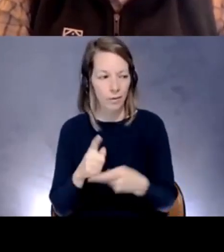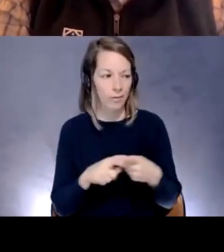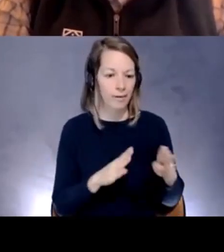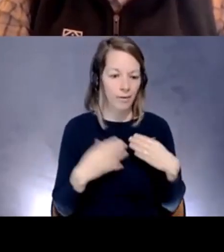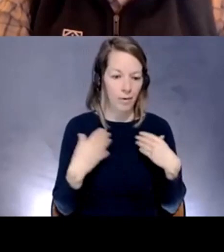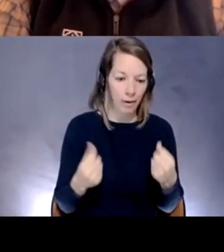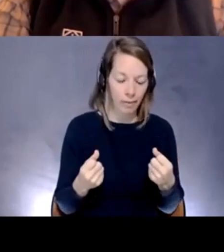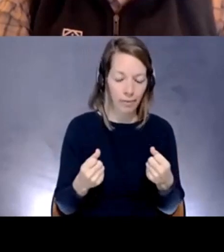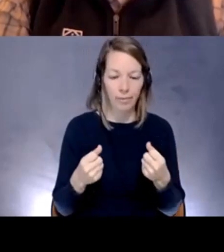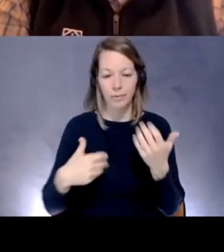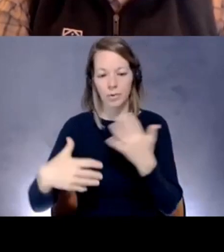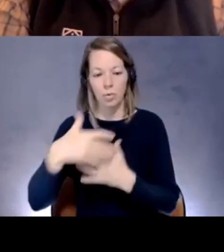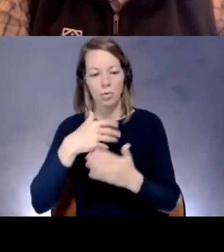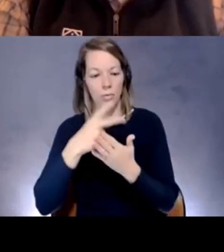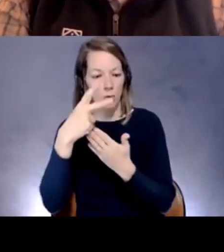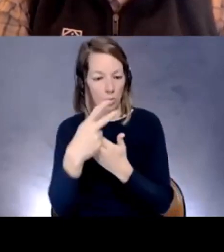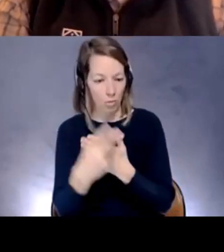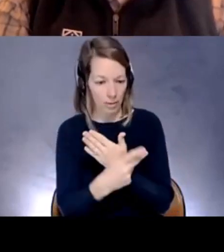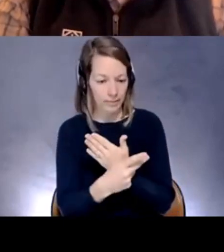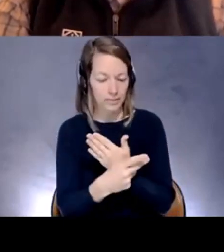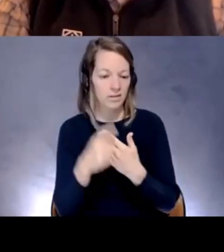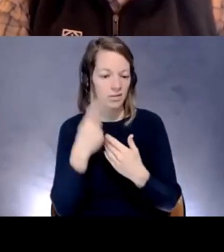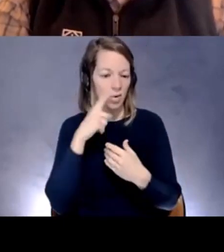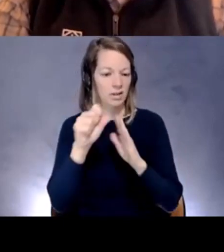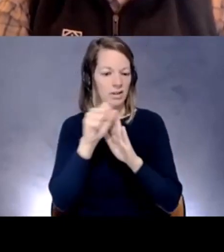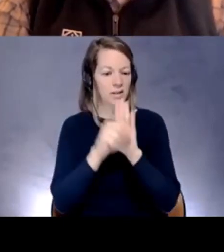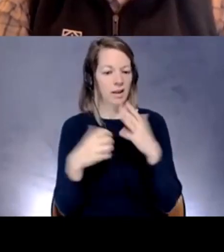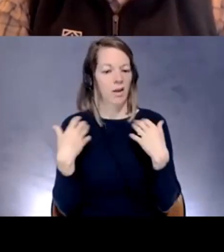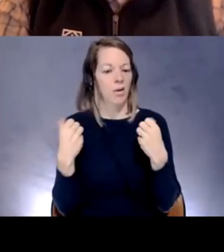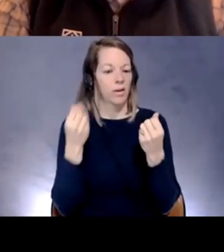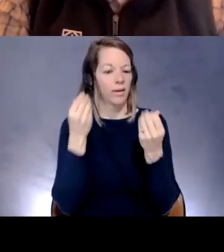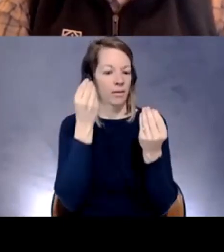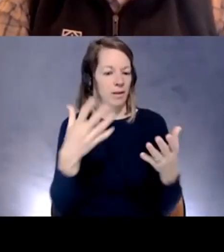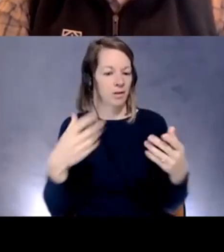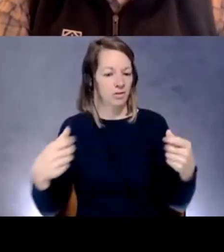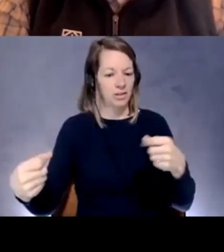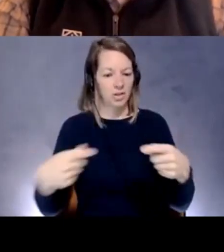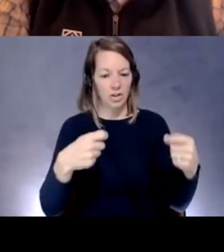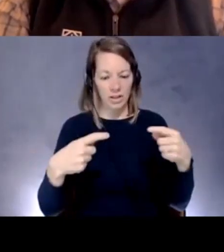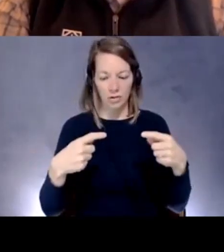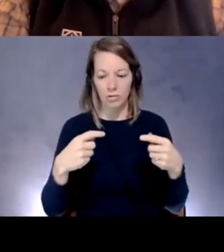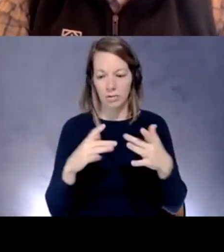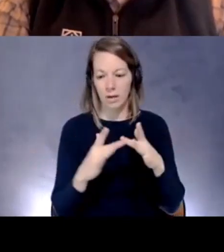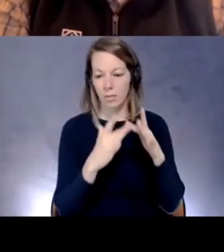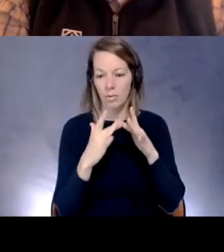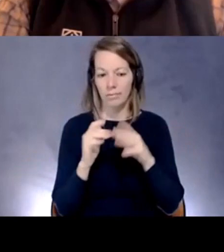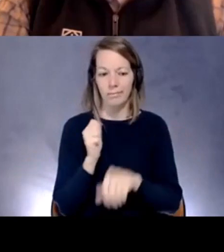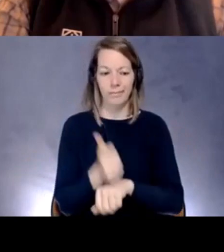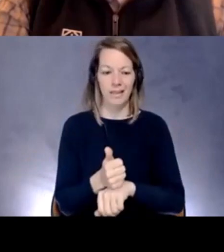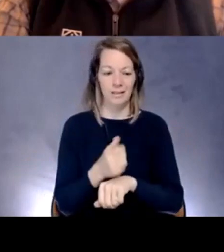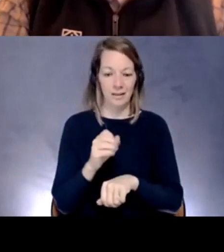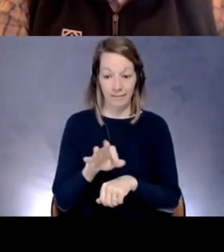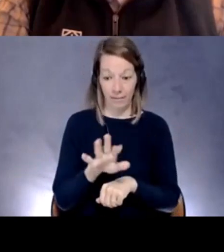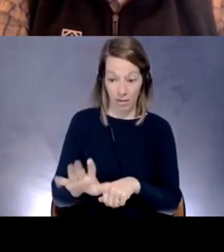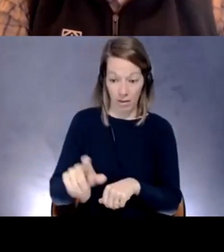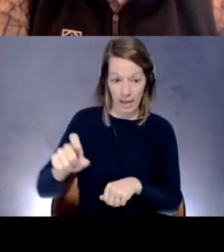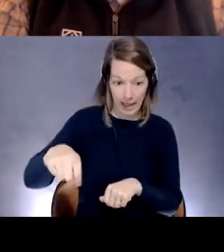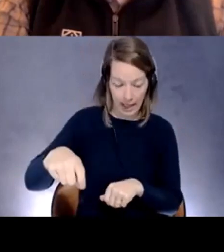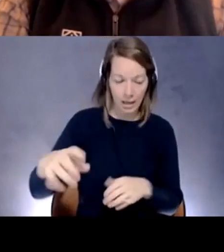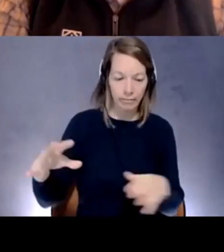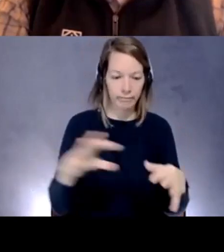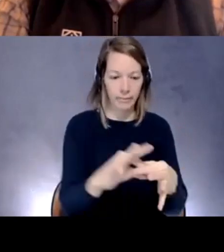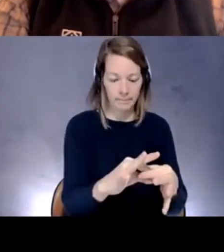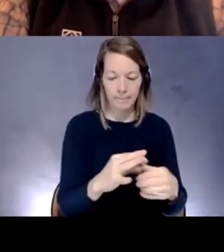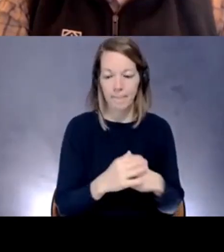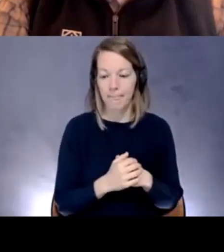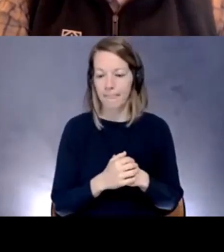health, and social programs to the state's Health Information Exchange Network based on demonstrated need. We greatly